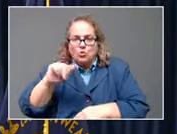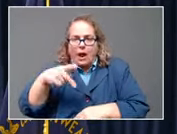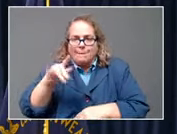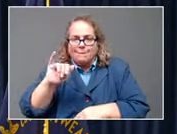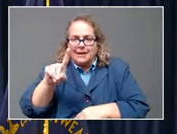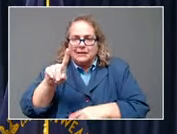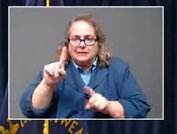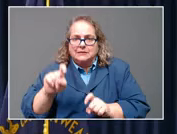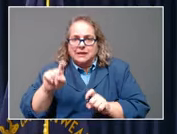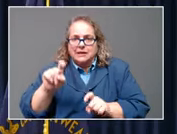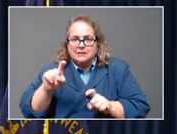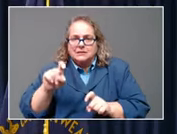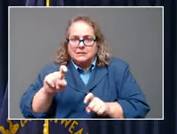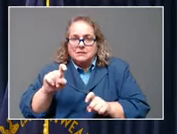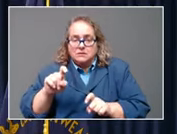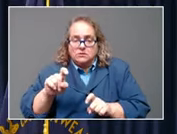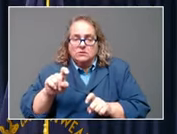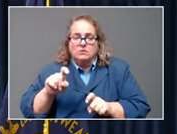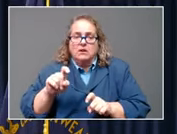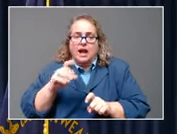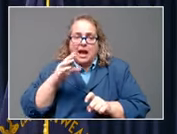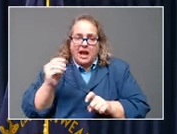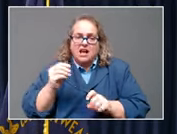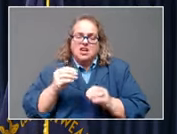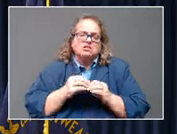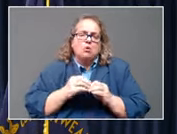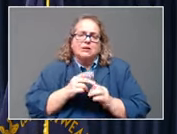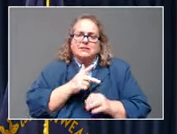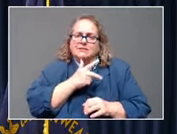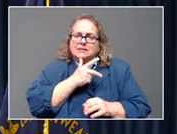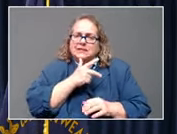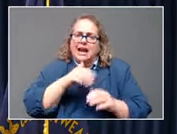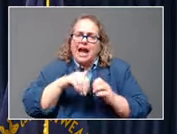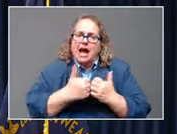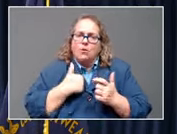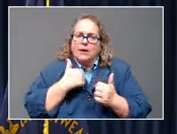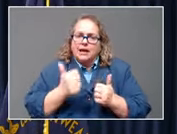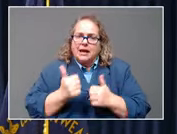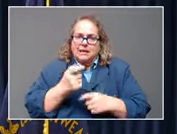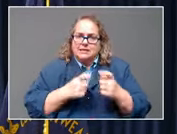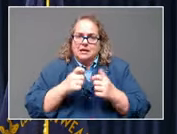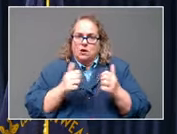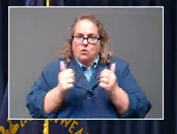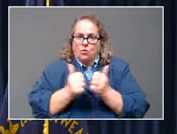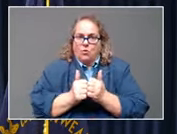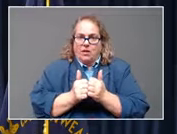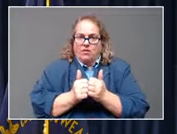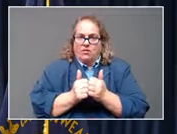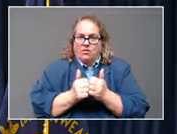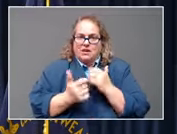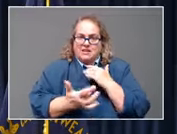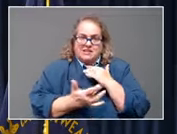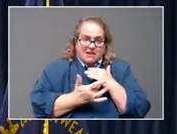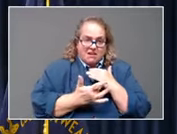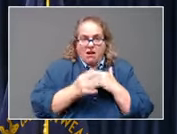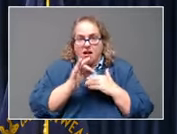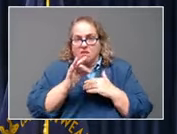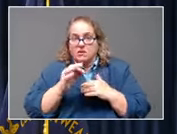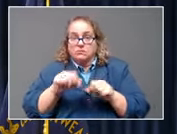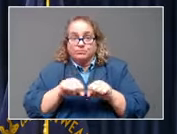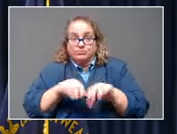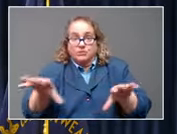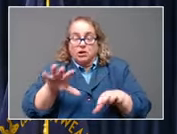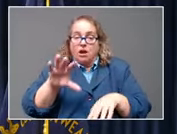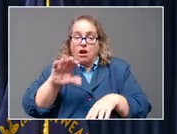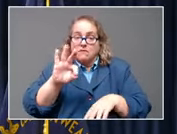And the sophistication on how to be able to deal with a breakout of COVID in our prisons